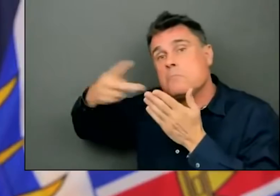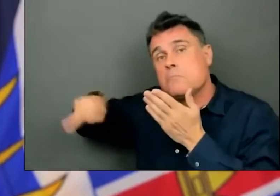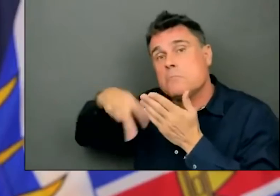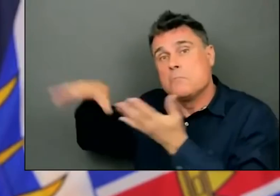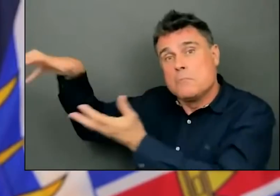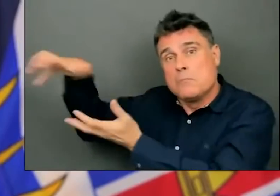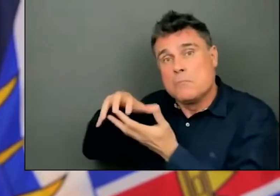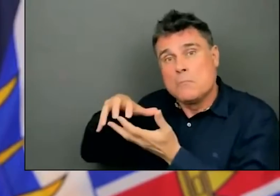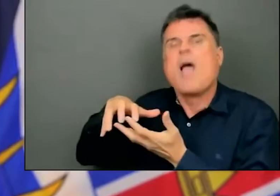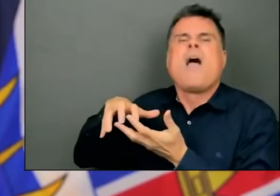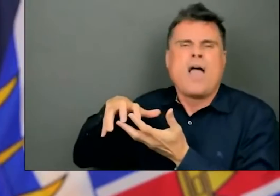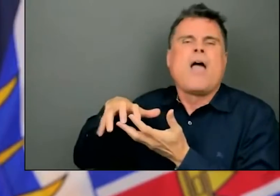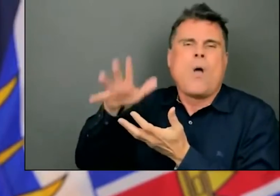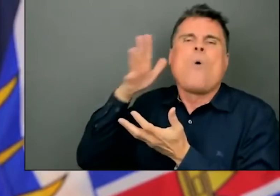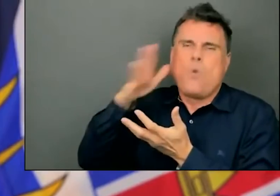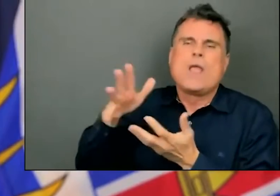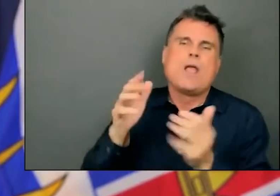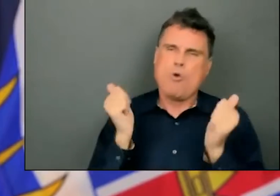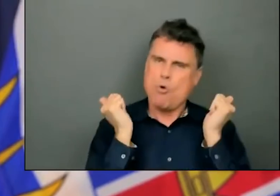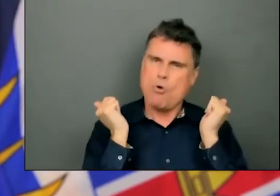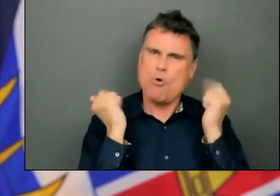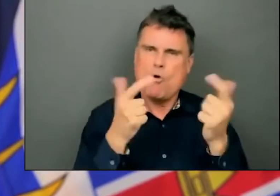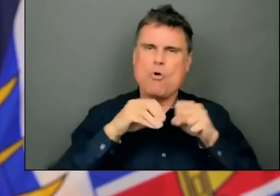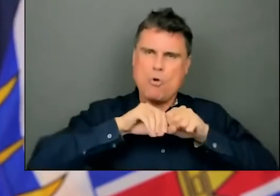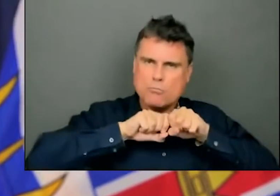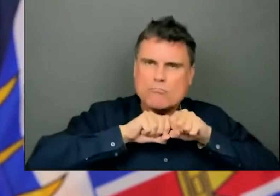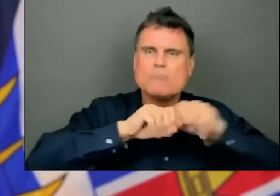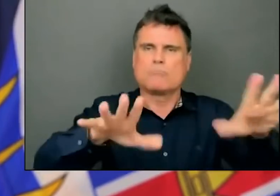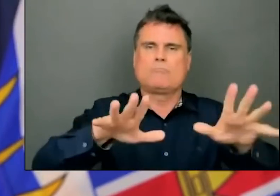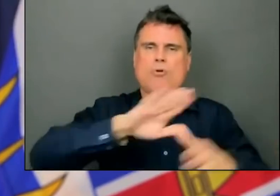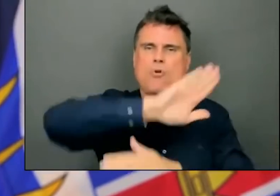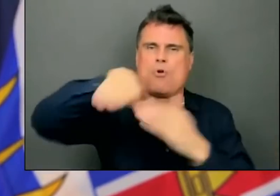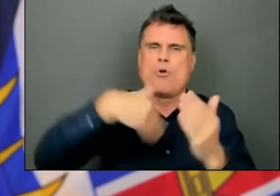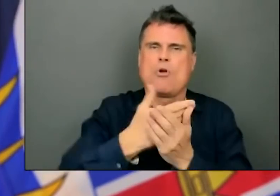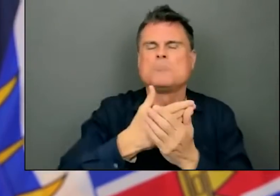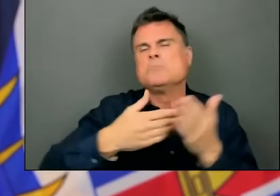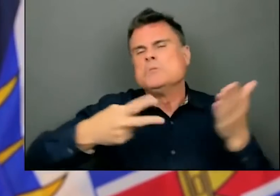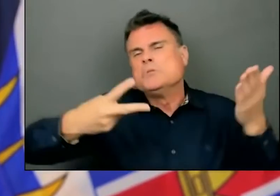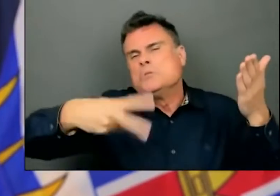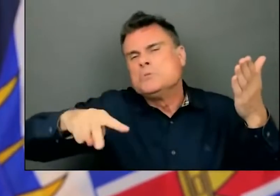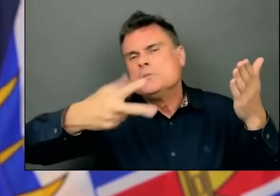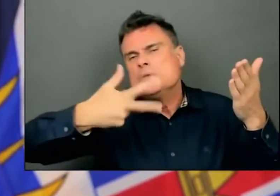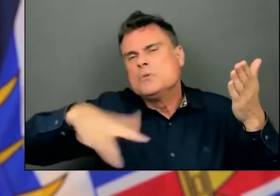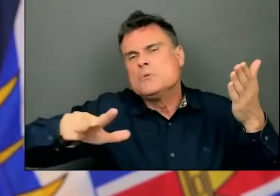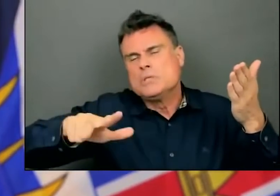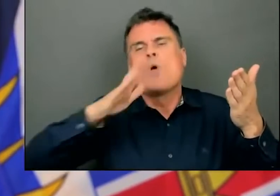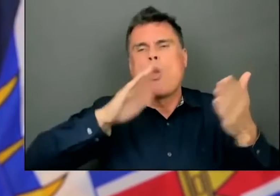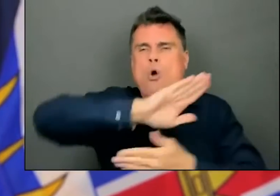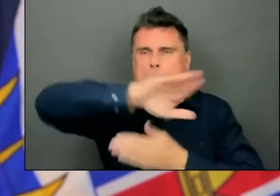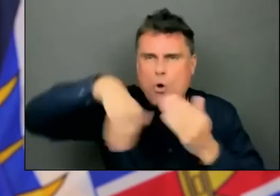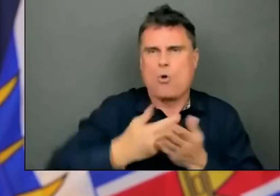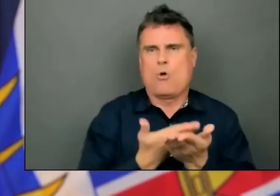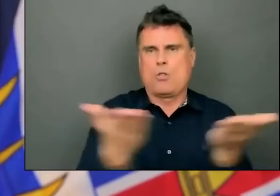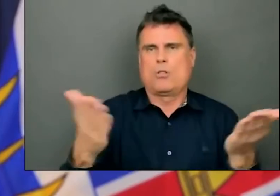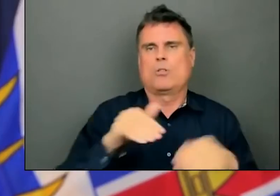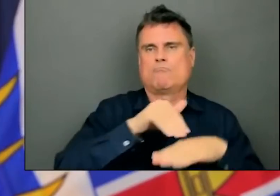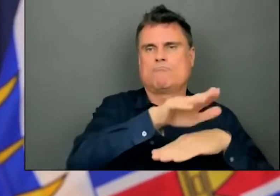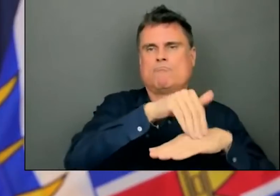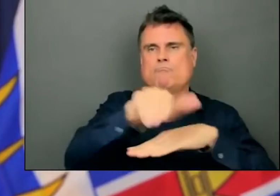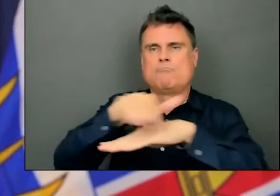everybody to pick up over the next probably 3 to 4 weeks at the most. And so this is not going to